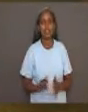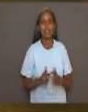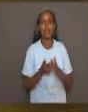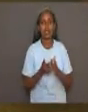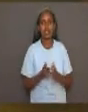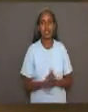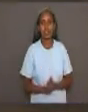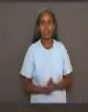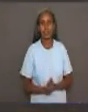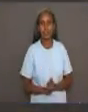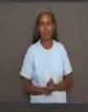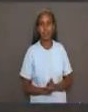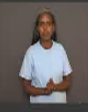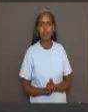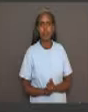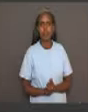us begin.